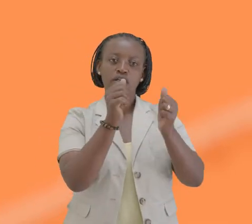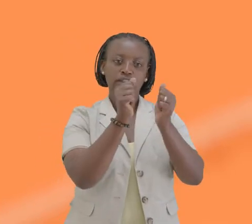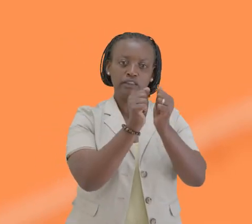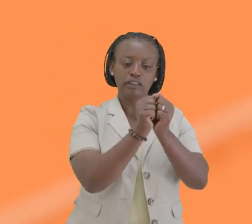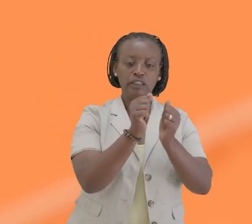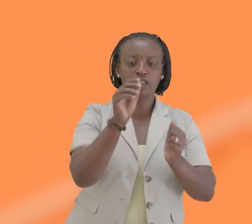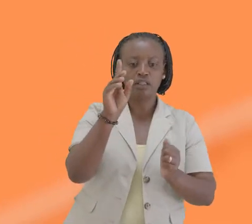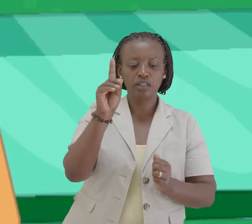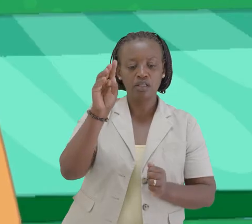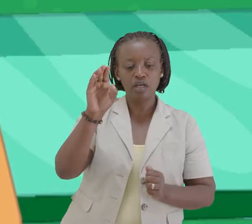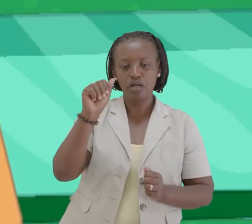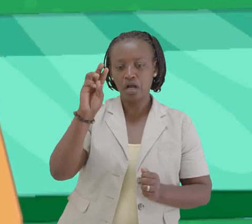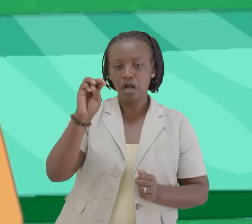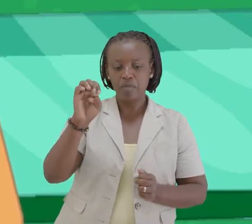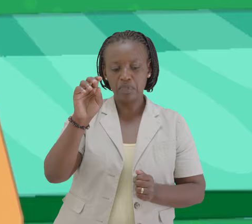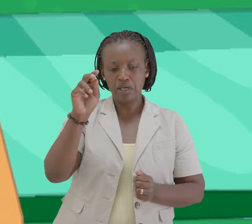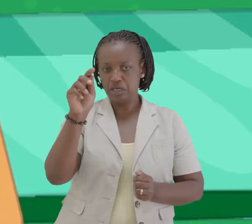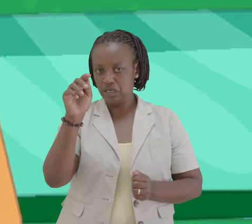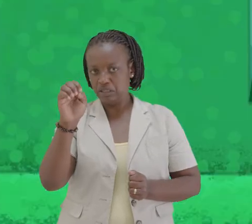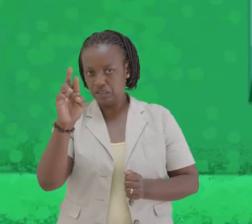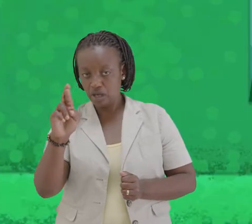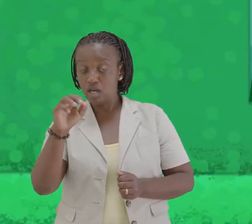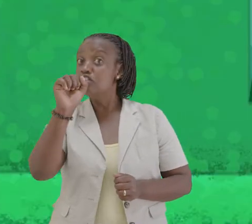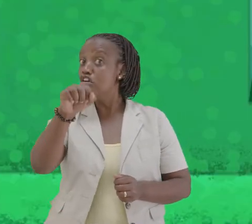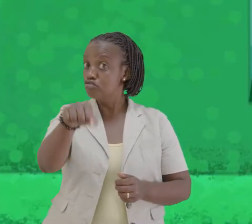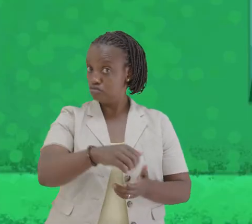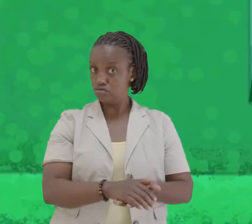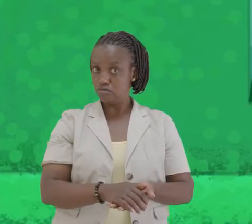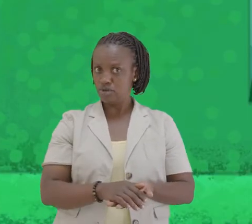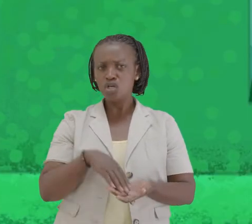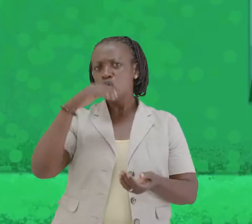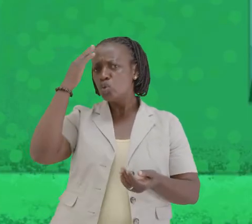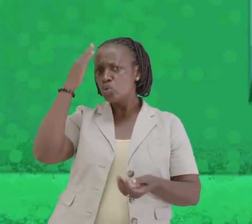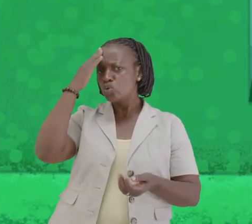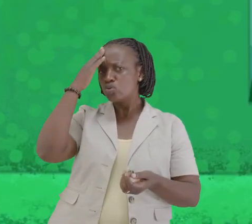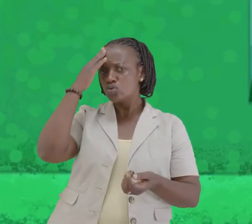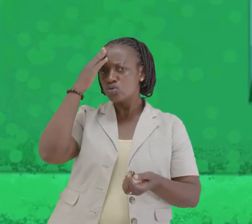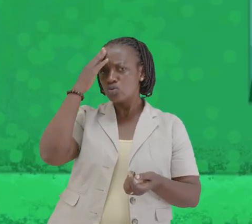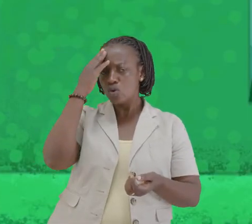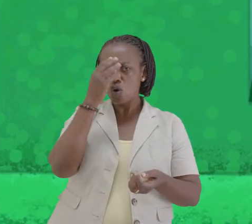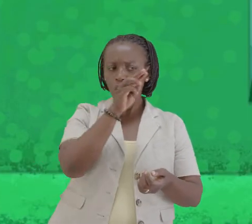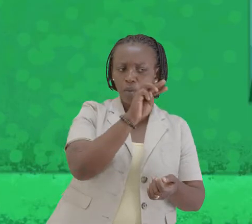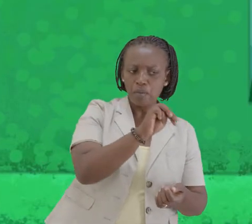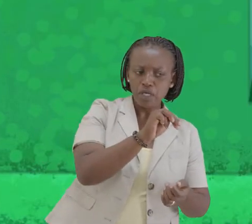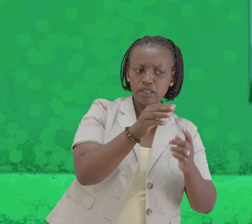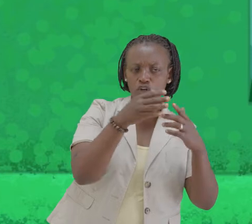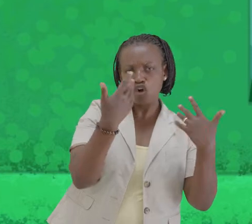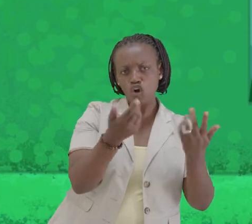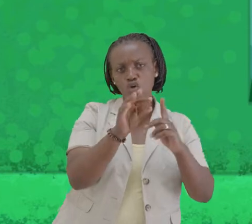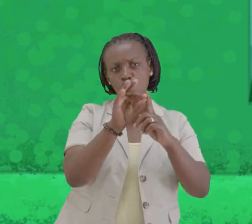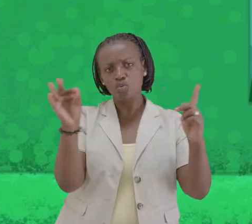10 decameters. 10 decameters? Yes. Did you know that meter is